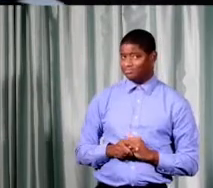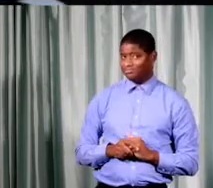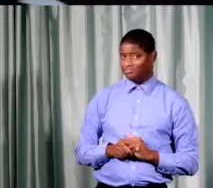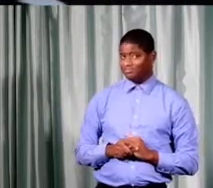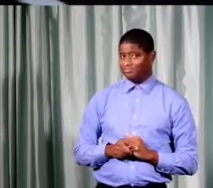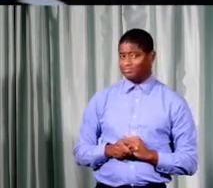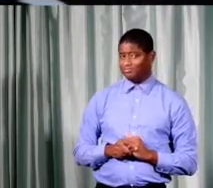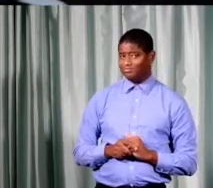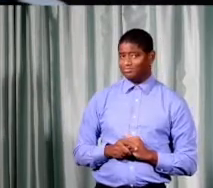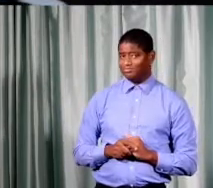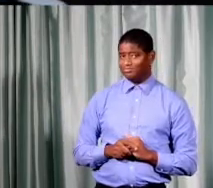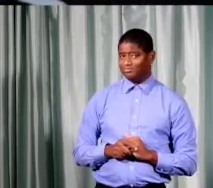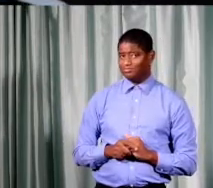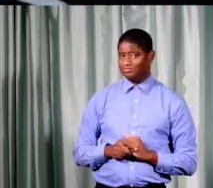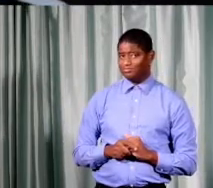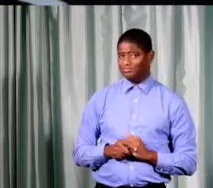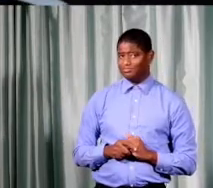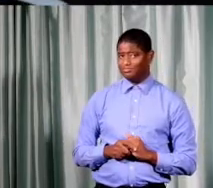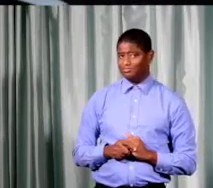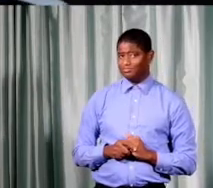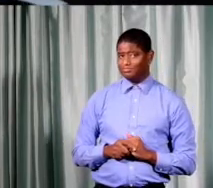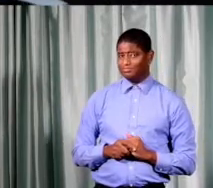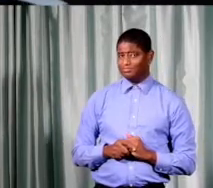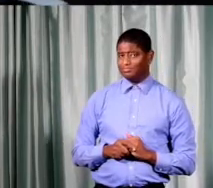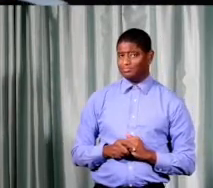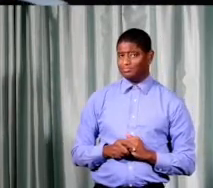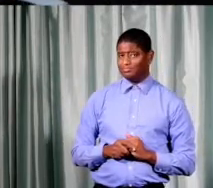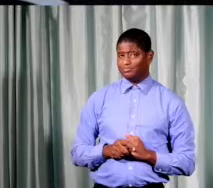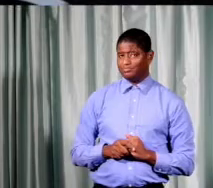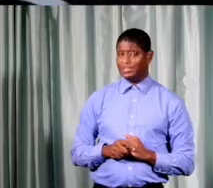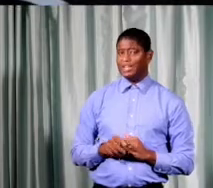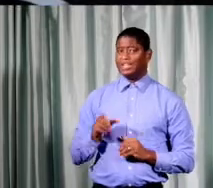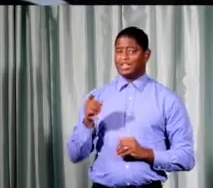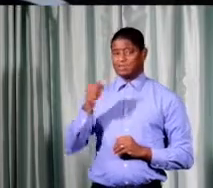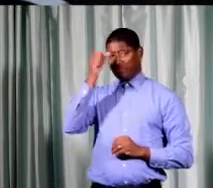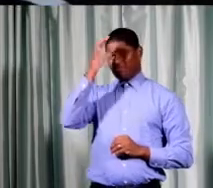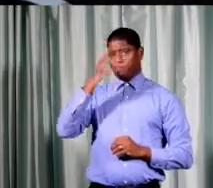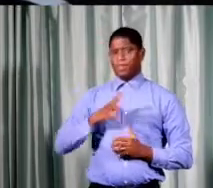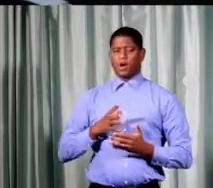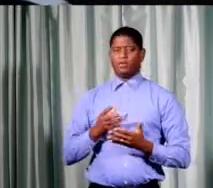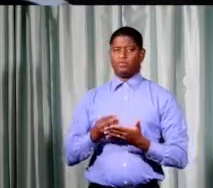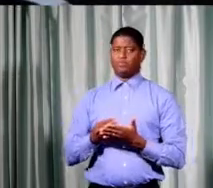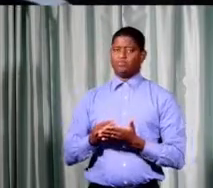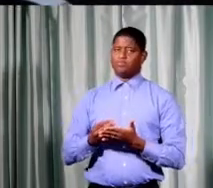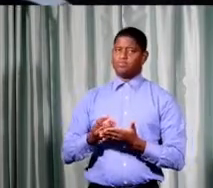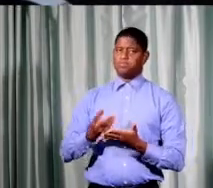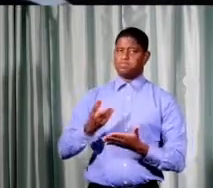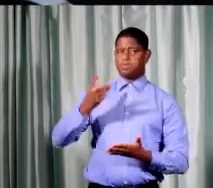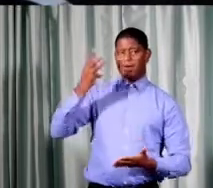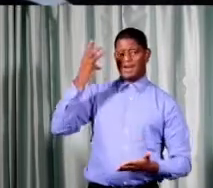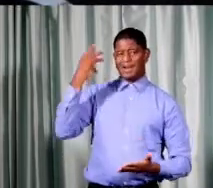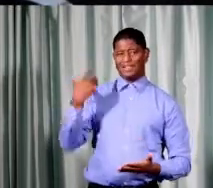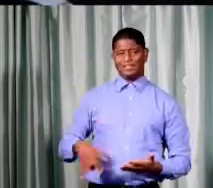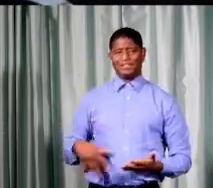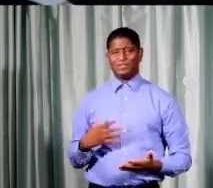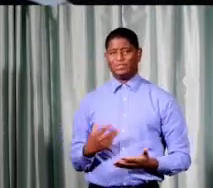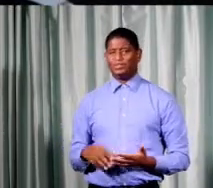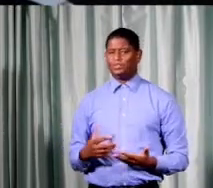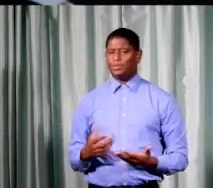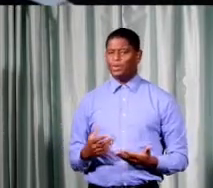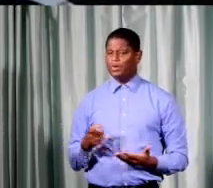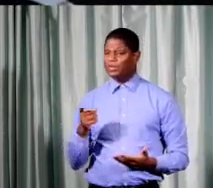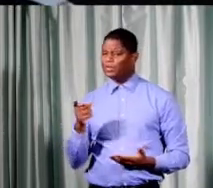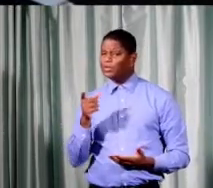If we don't, one of the richest men in the world, and he has been one of the richest men most likely before some of you all were born, and still